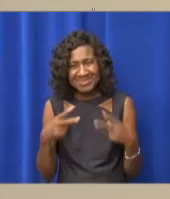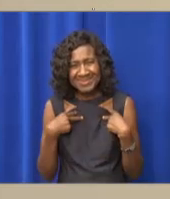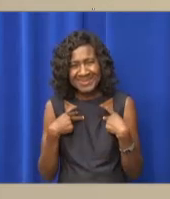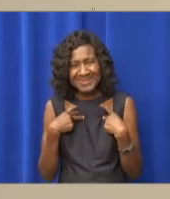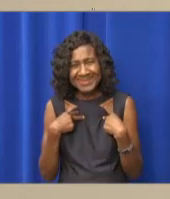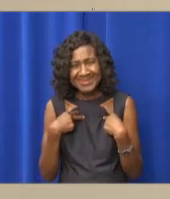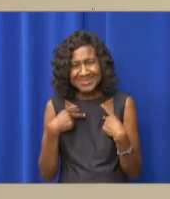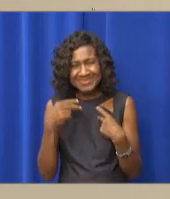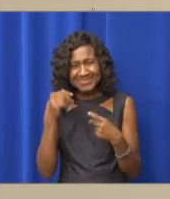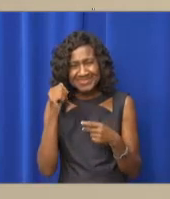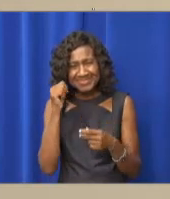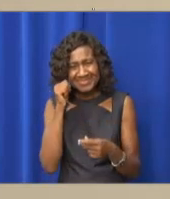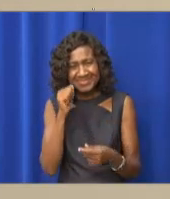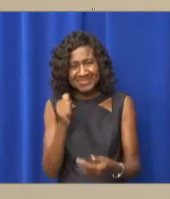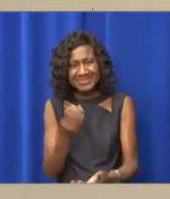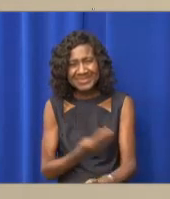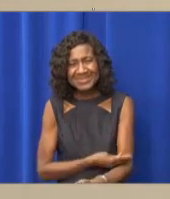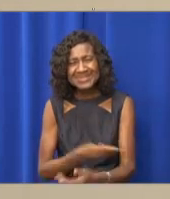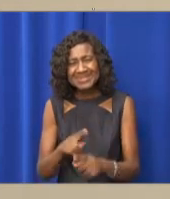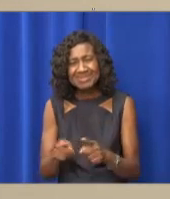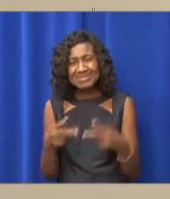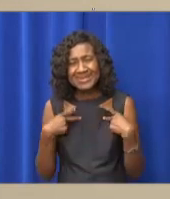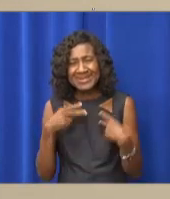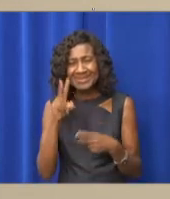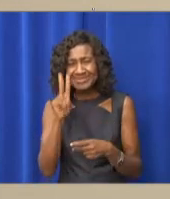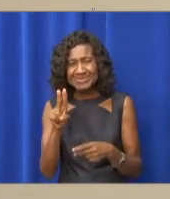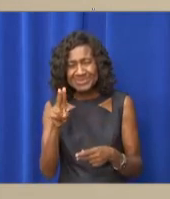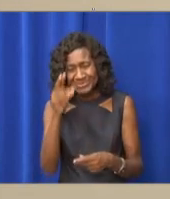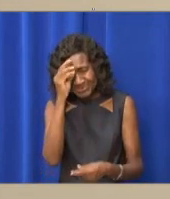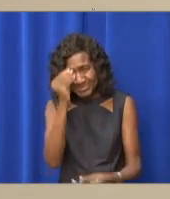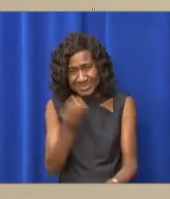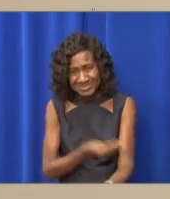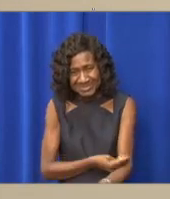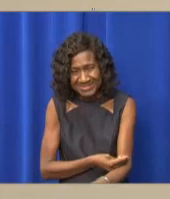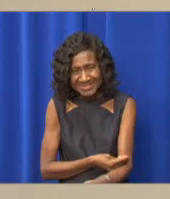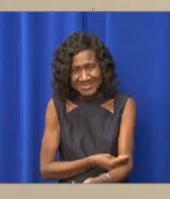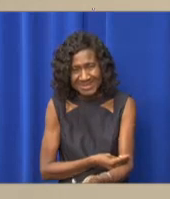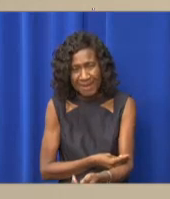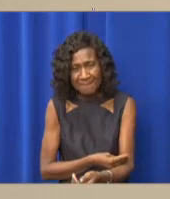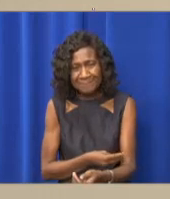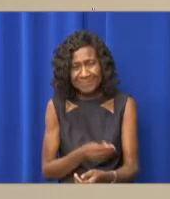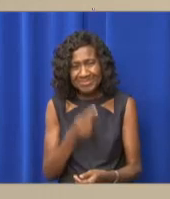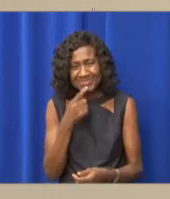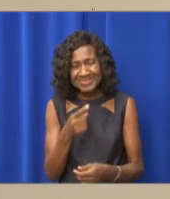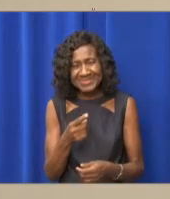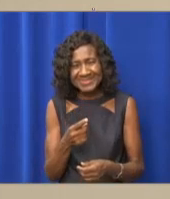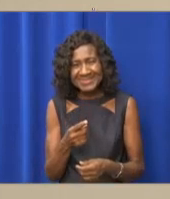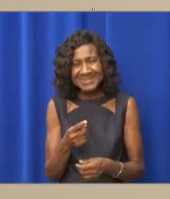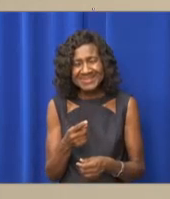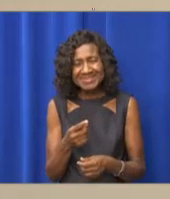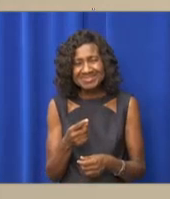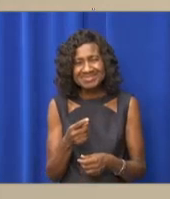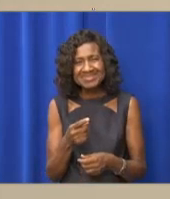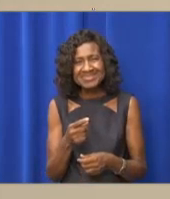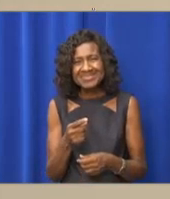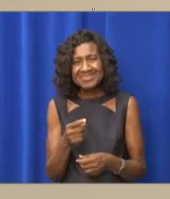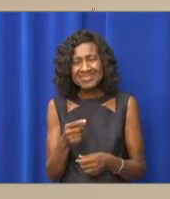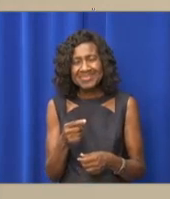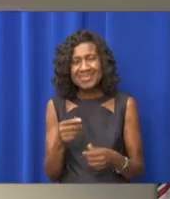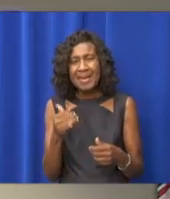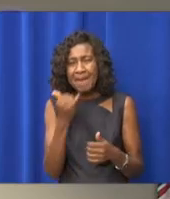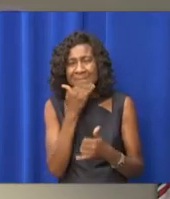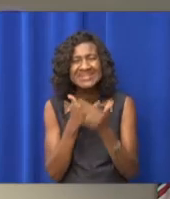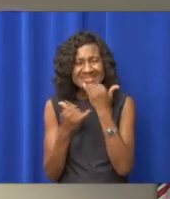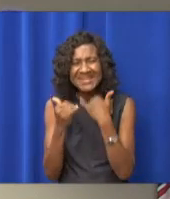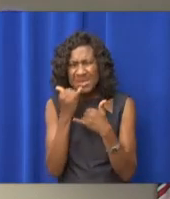but that I have 2 sons. Yes. So I just want to make that correction. Slip of the tongue, no fault of the brain. You have a lot on your